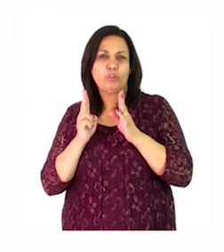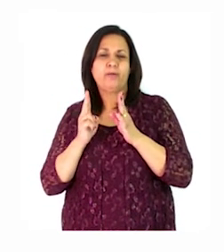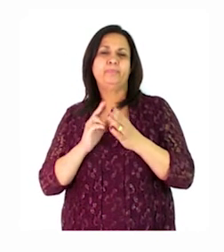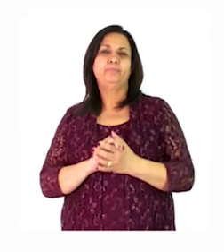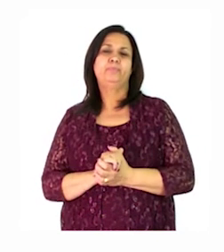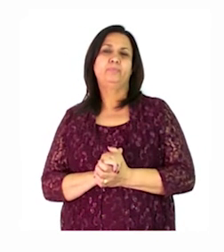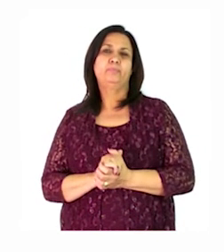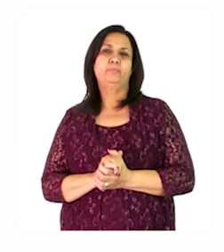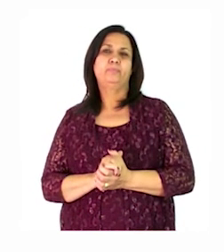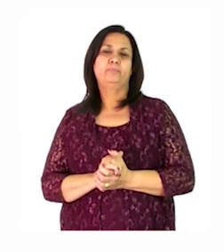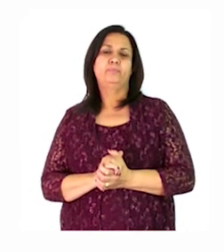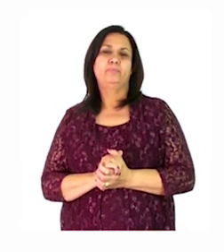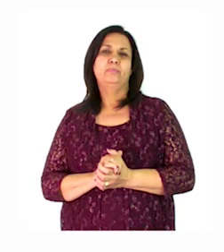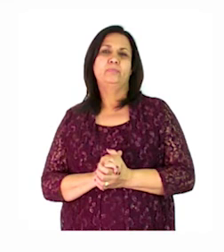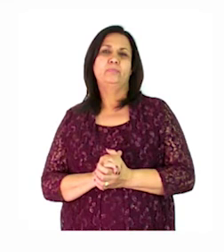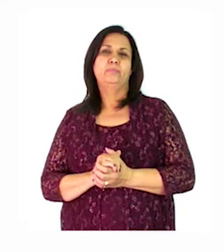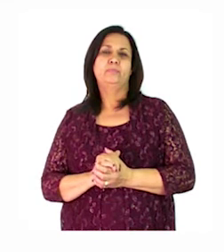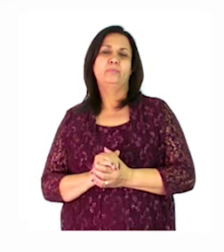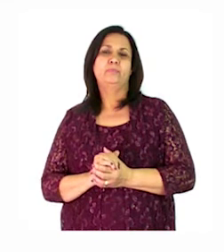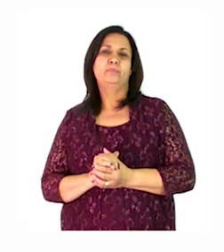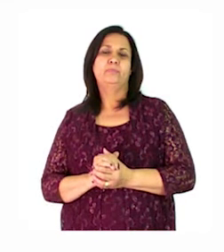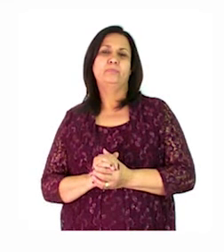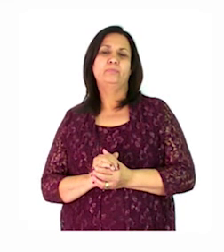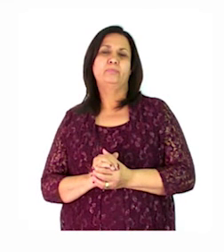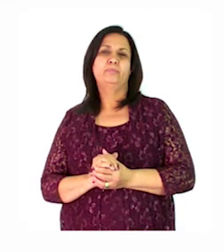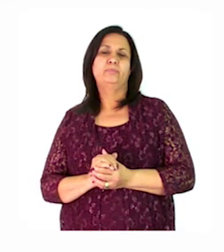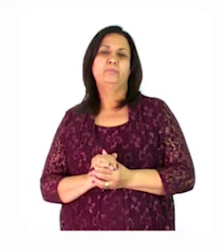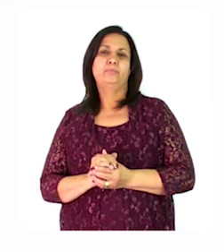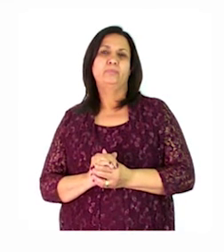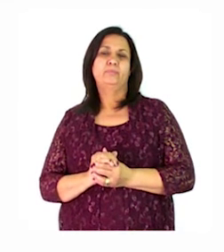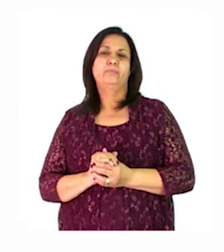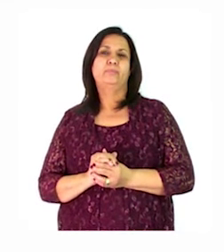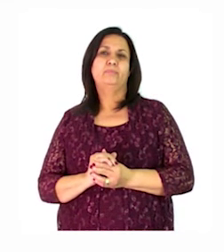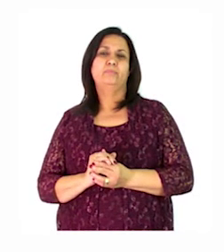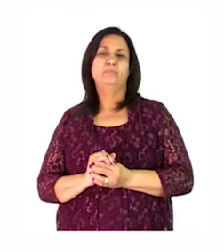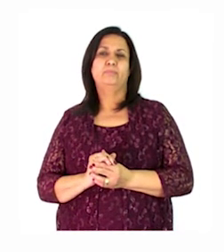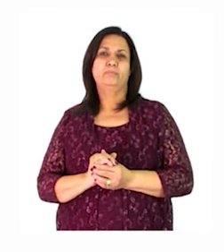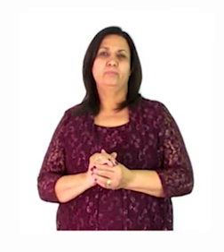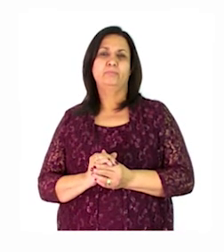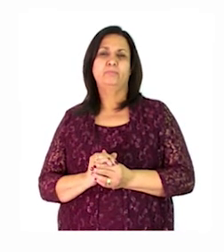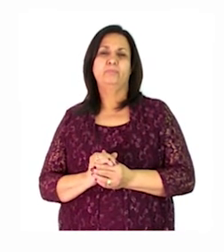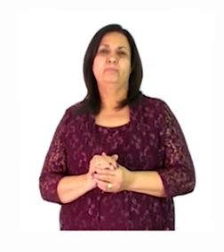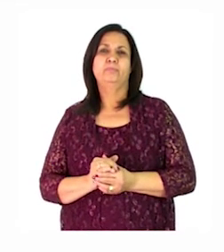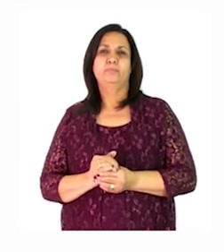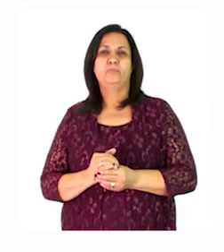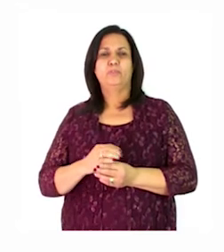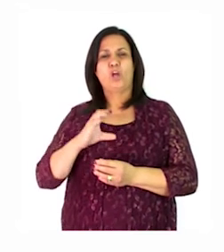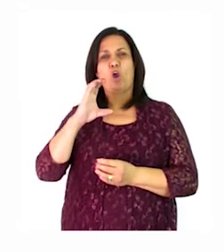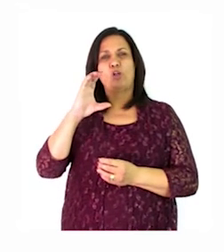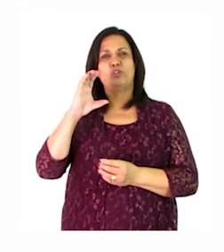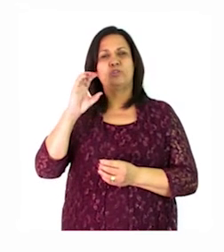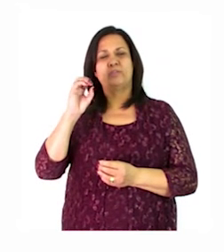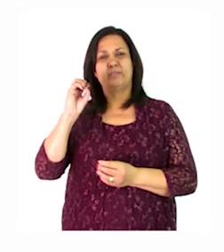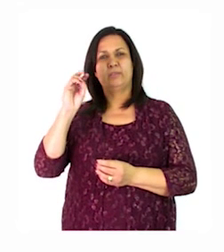them are round. The consonants are the tall letters, and some